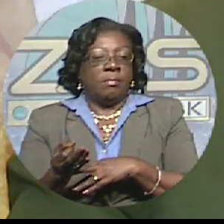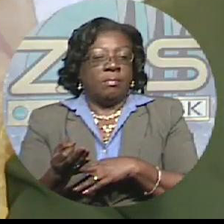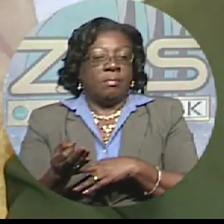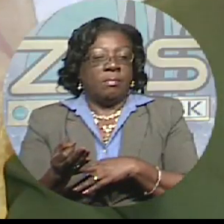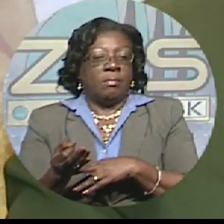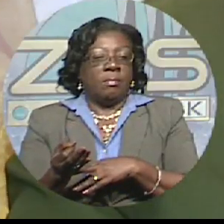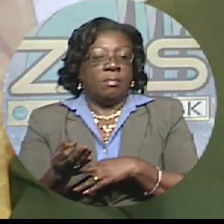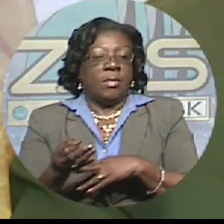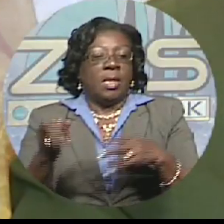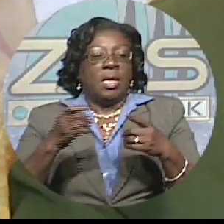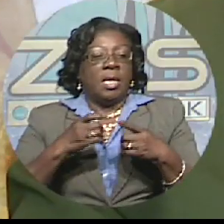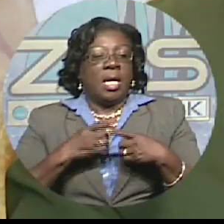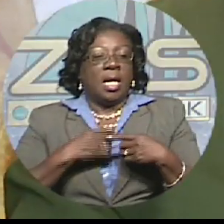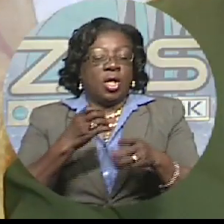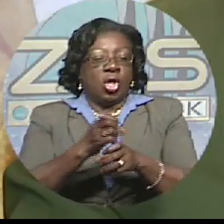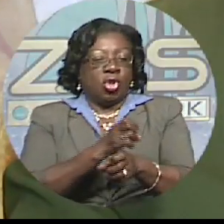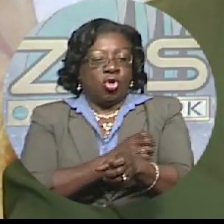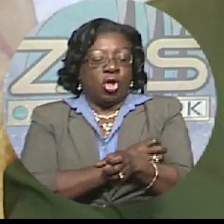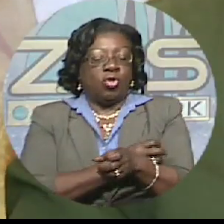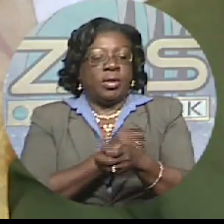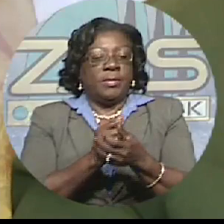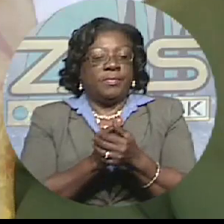he had the surgery.